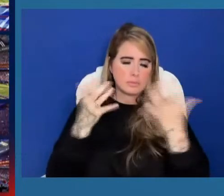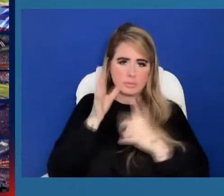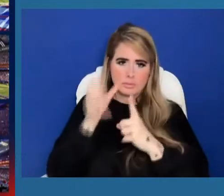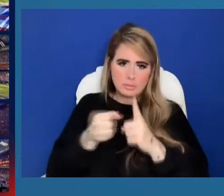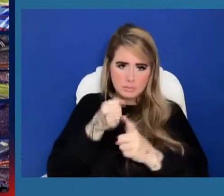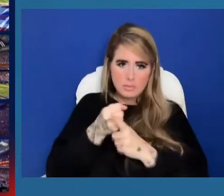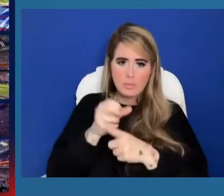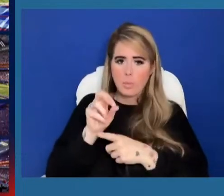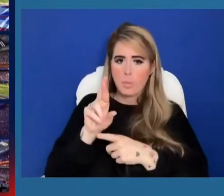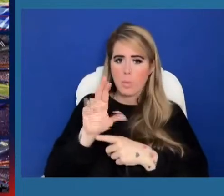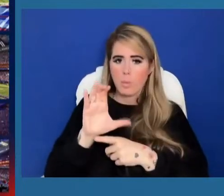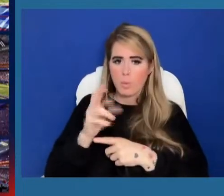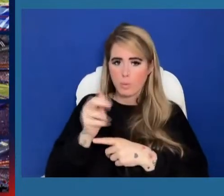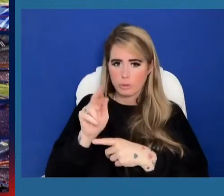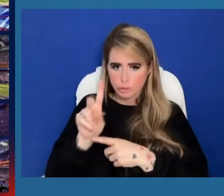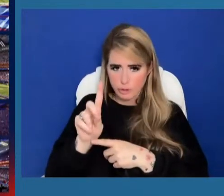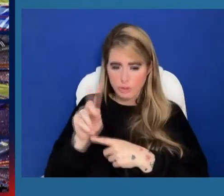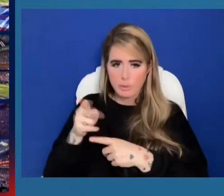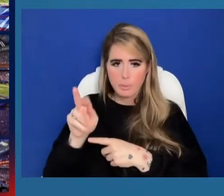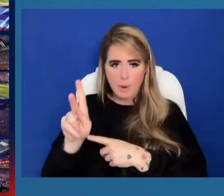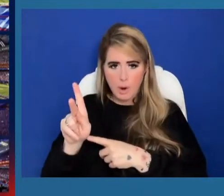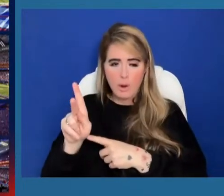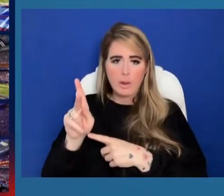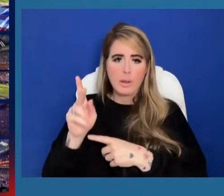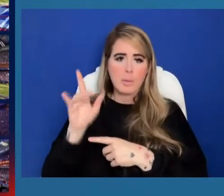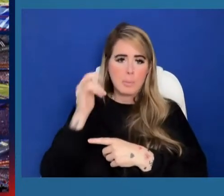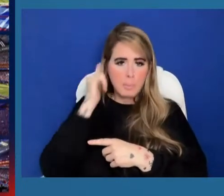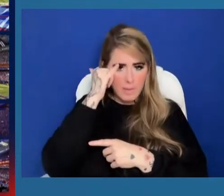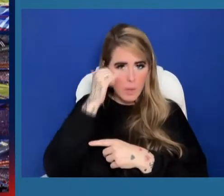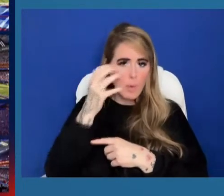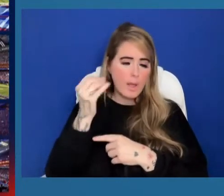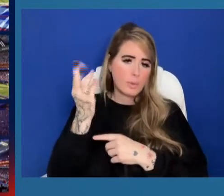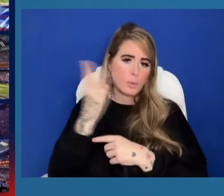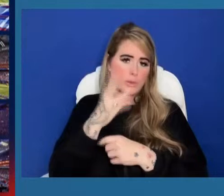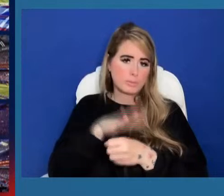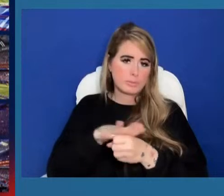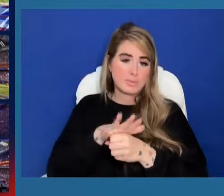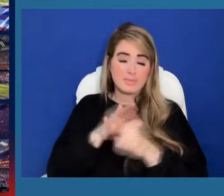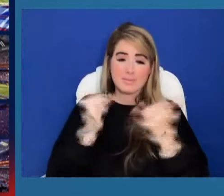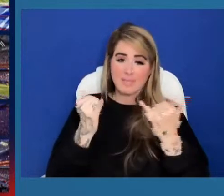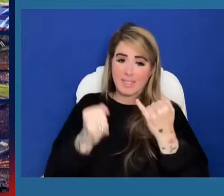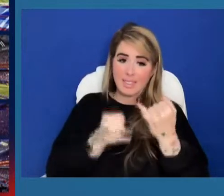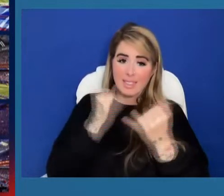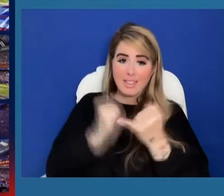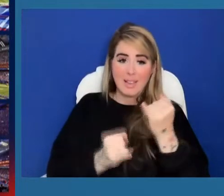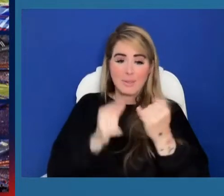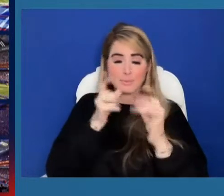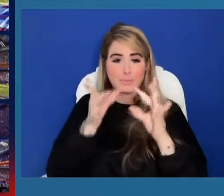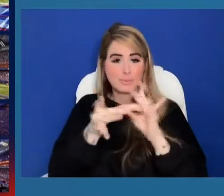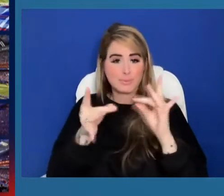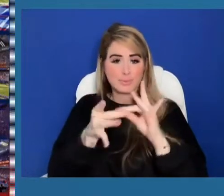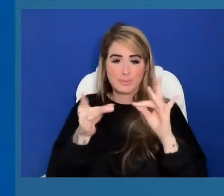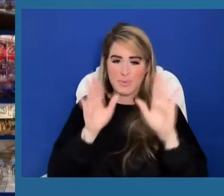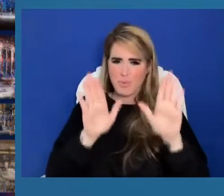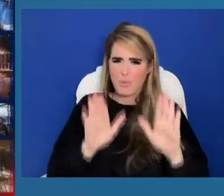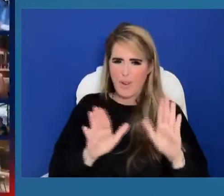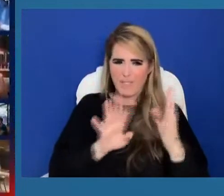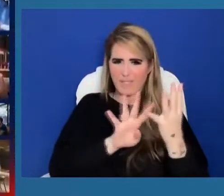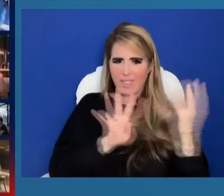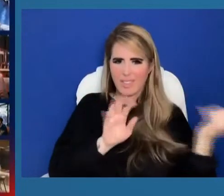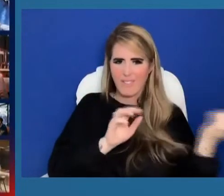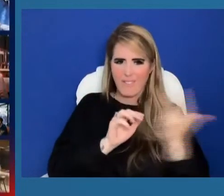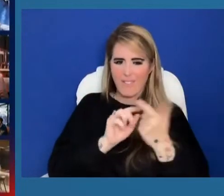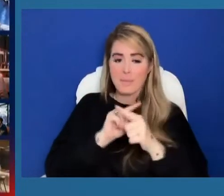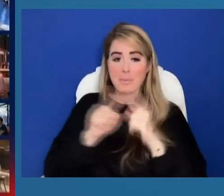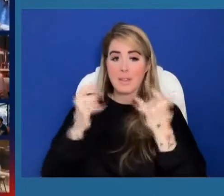Park, Buffalo, and Western New York as a whole. To finish up today's wonderful lineup of speakers, I'd like to introduce the Commissioner